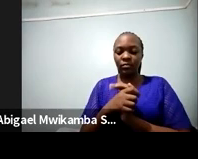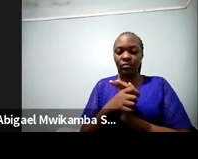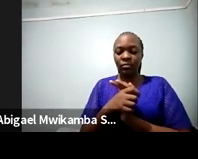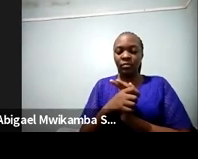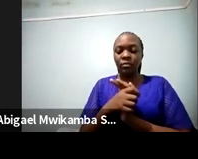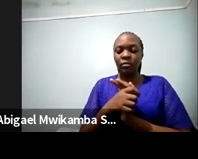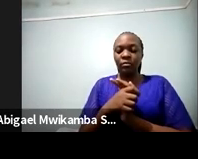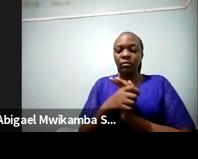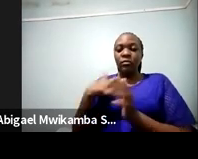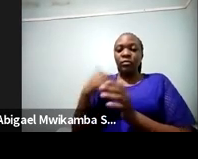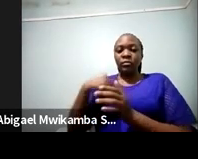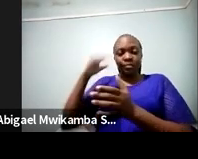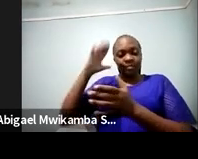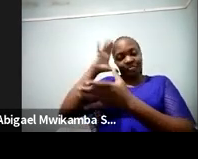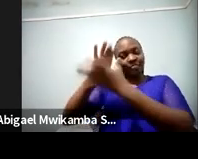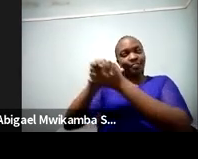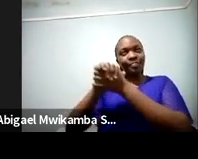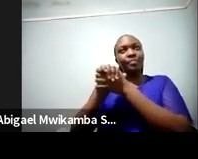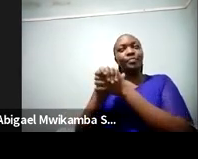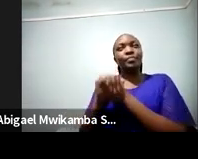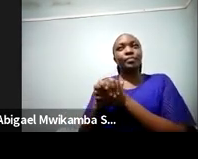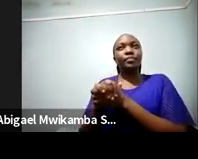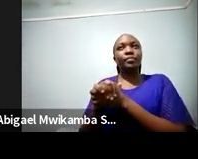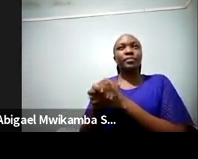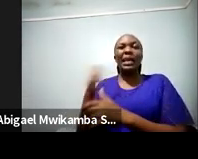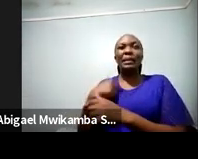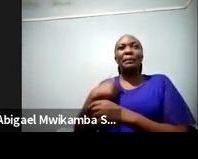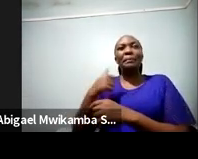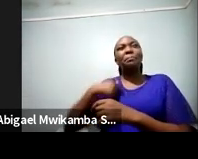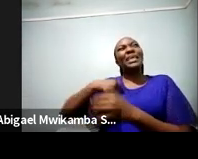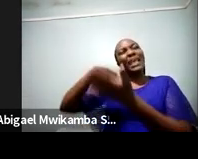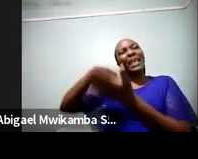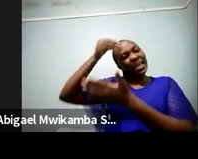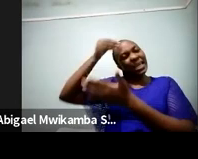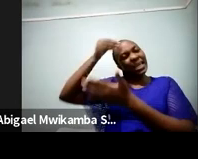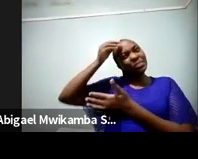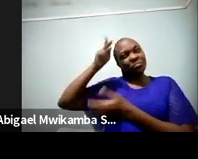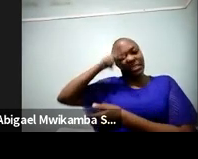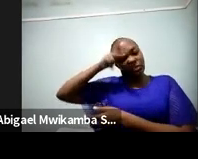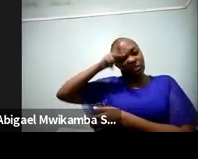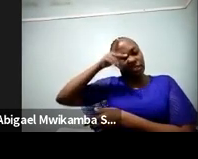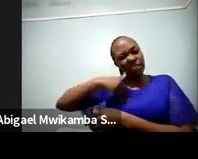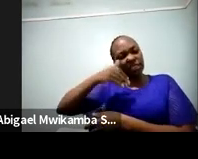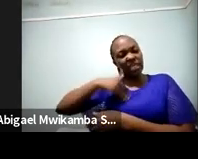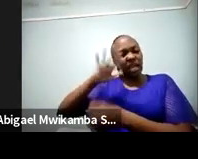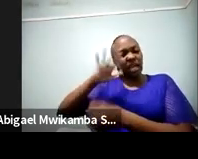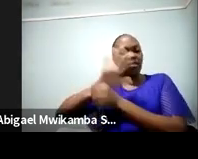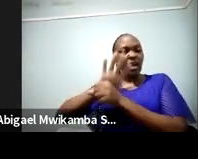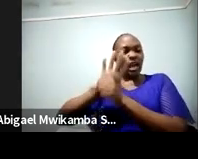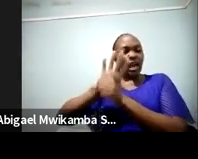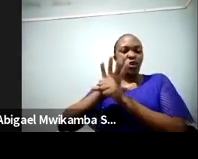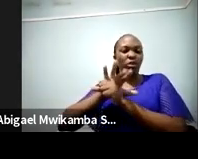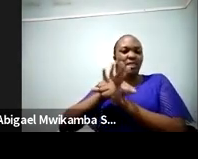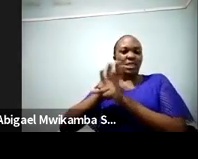well endowed in this finance matters since I'm not in the finance field.